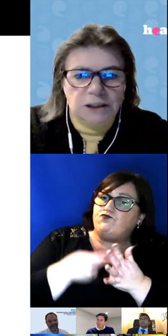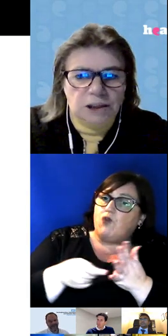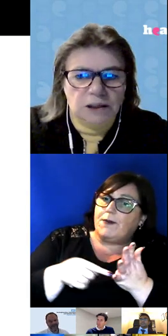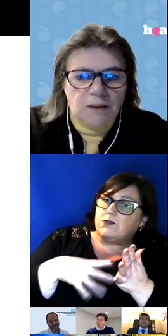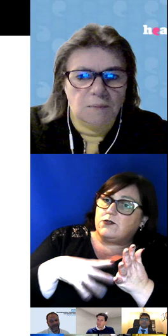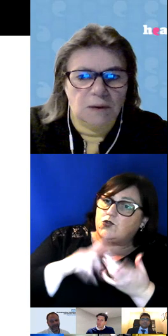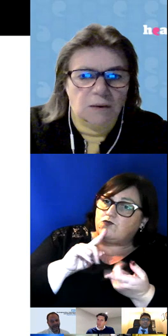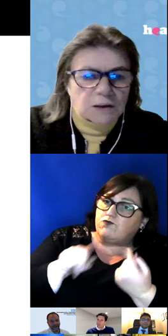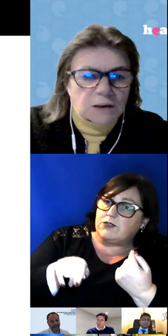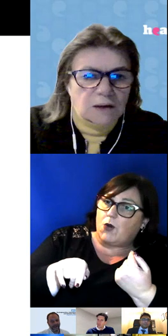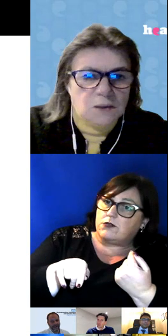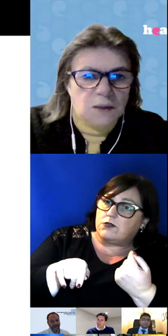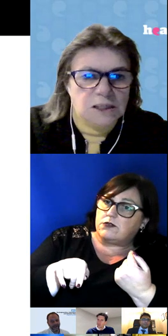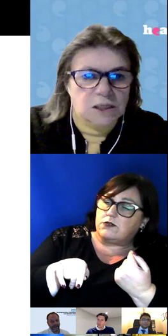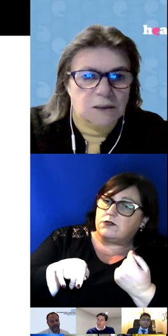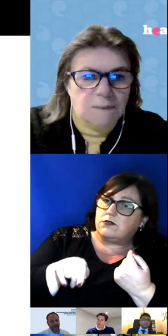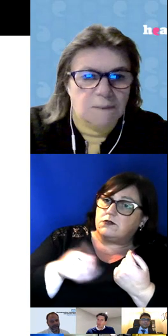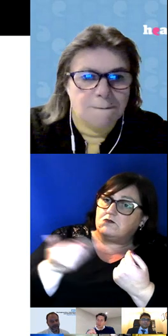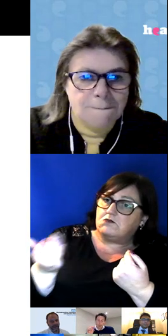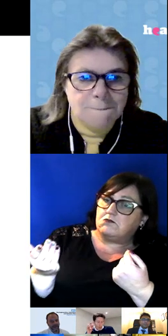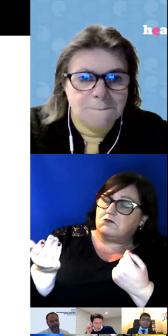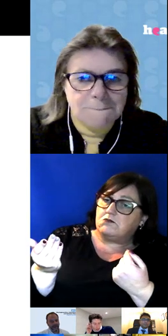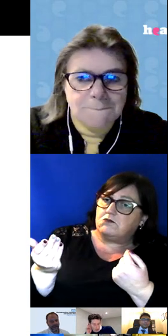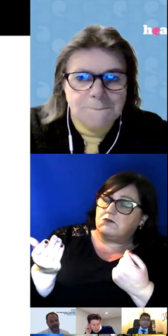that question, and then we'll go on to the next question.